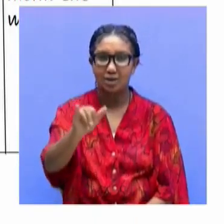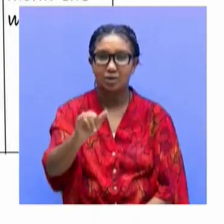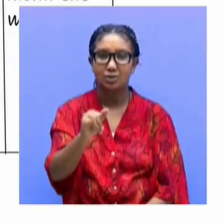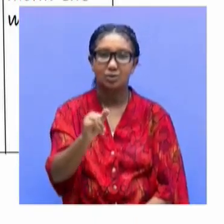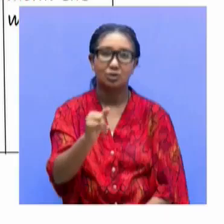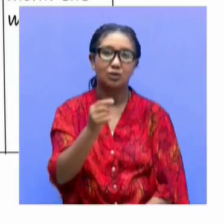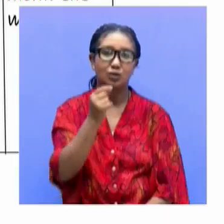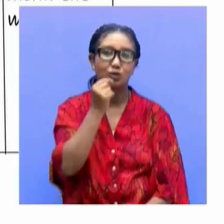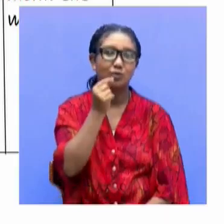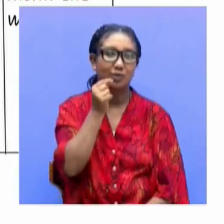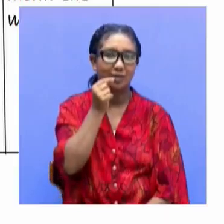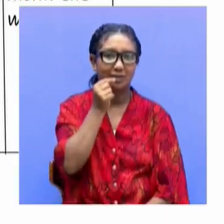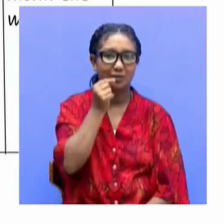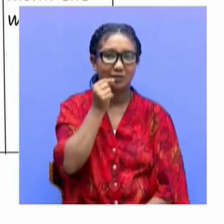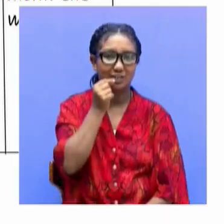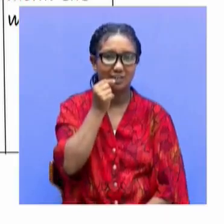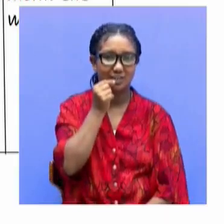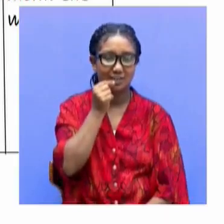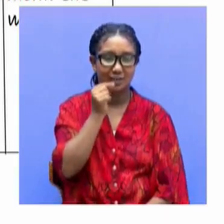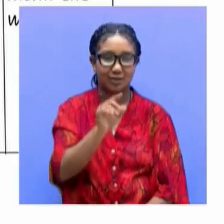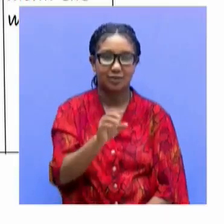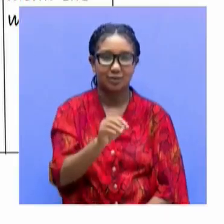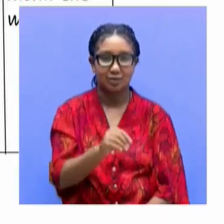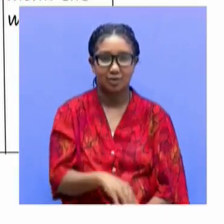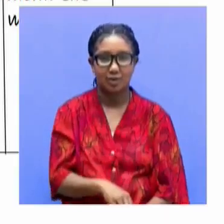my wobbly